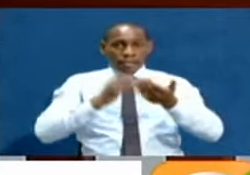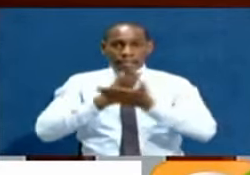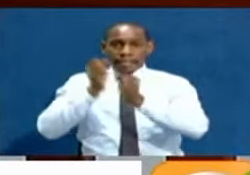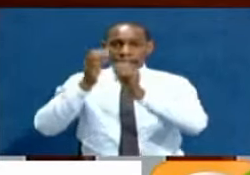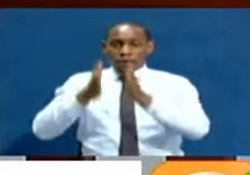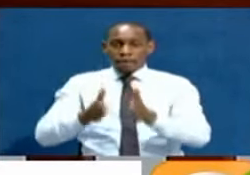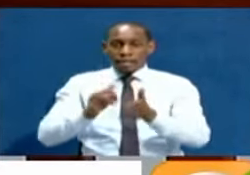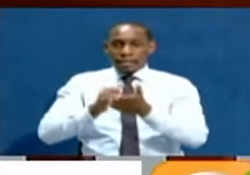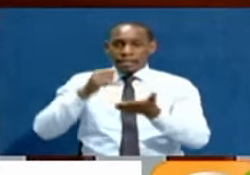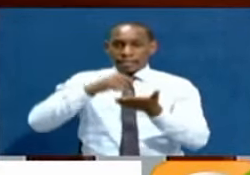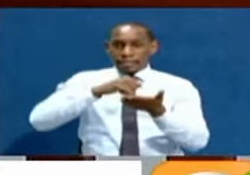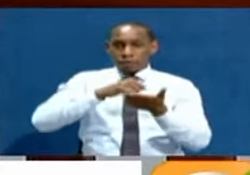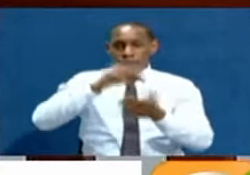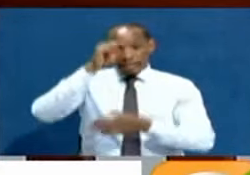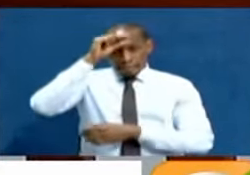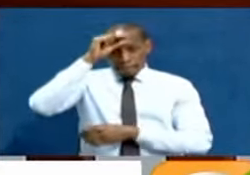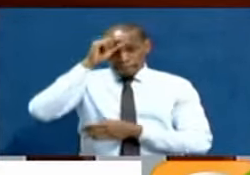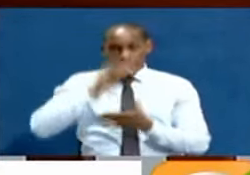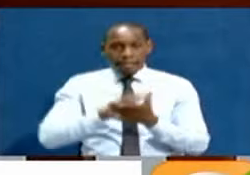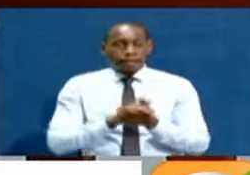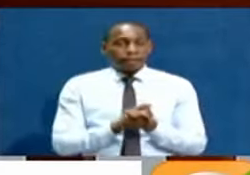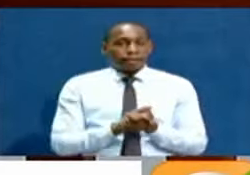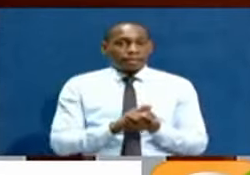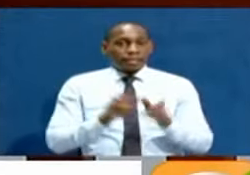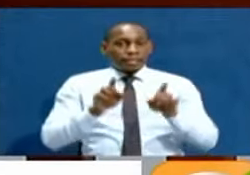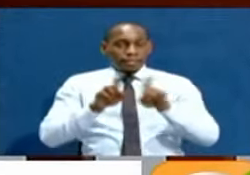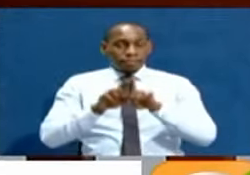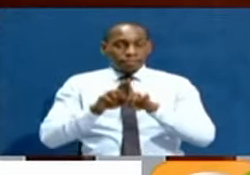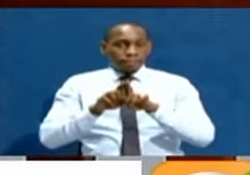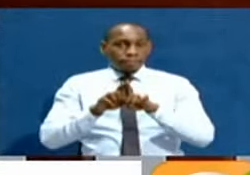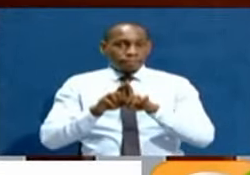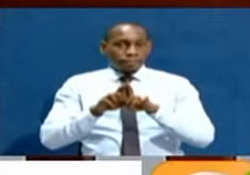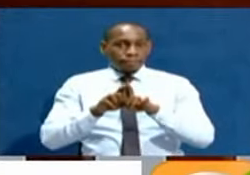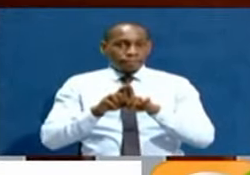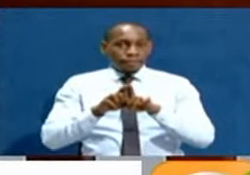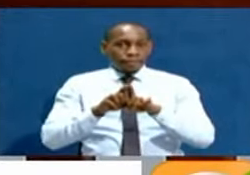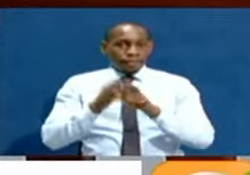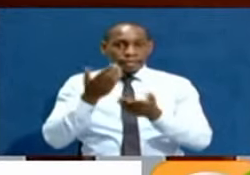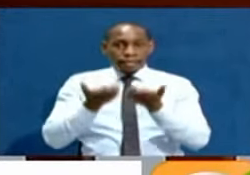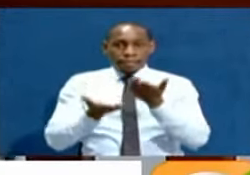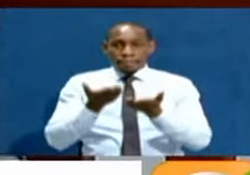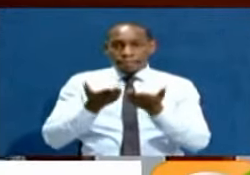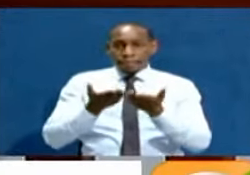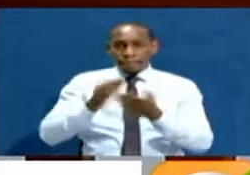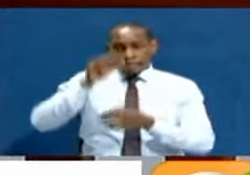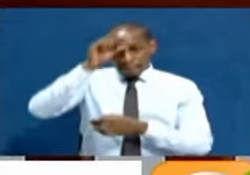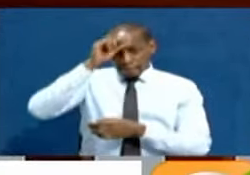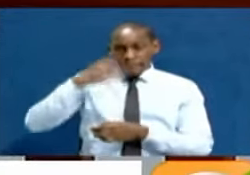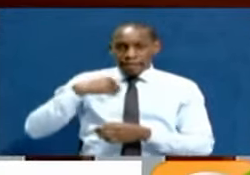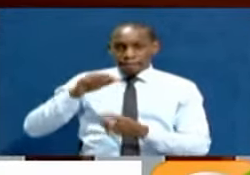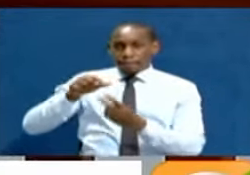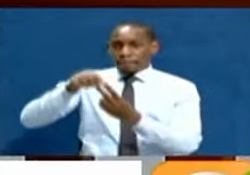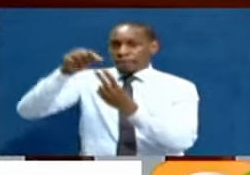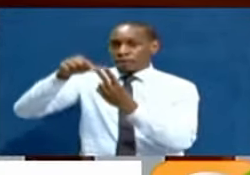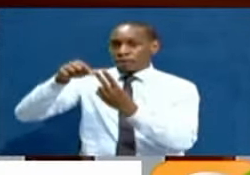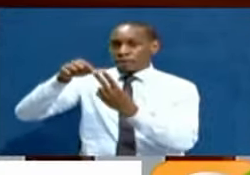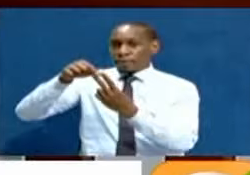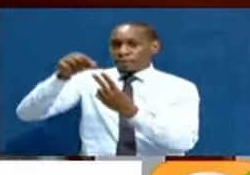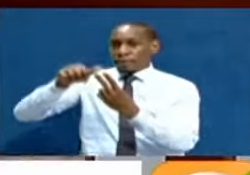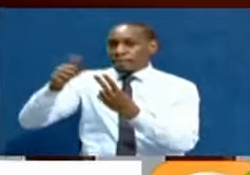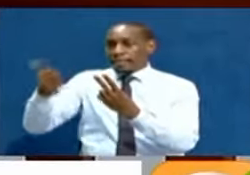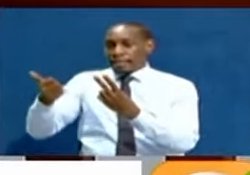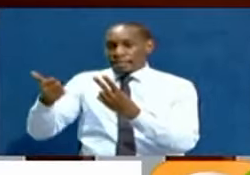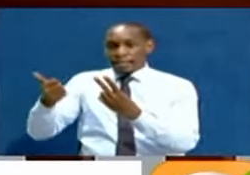shareholders, which includes the government. And this is why, and of course, the problem is this government has many, many other priorities, you know,